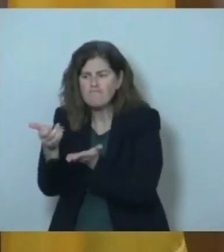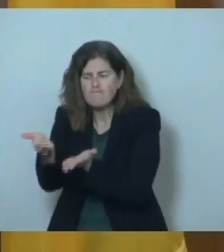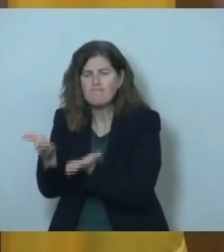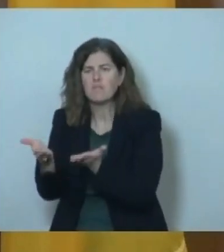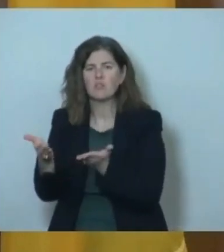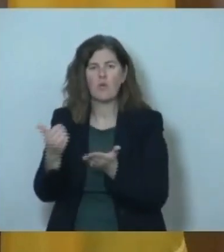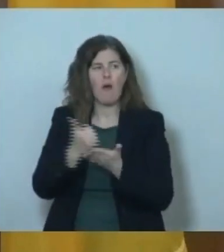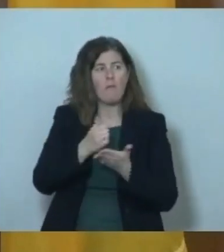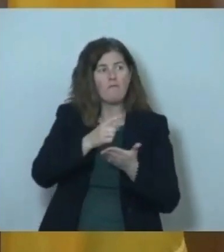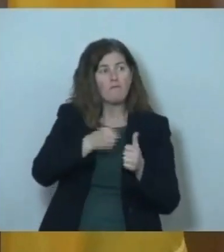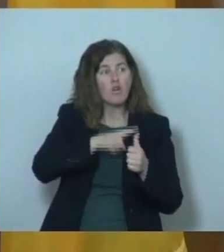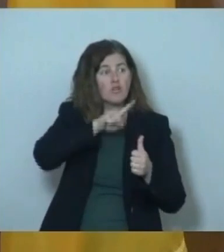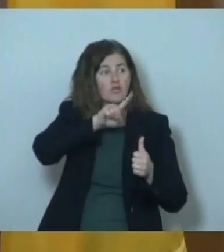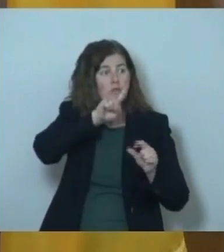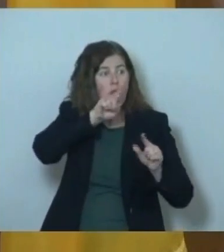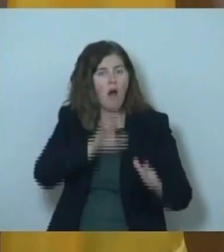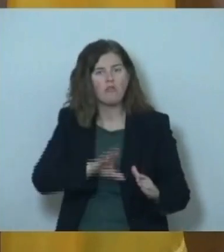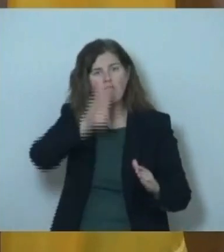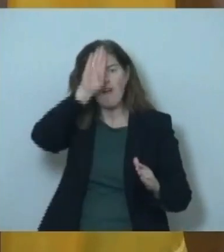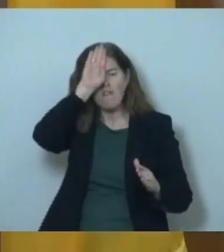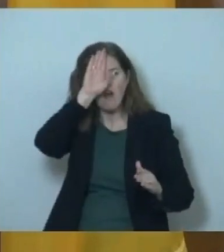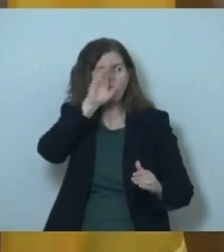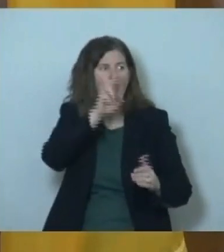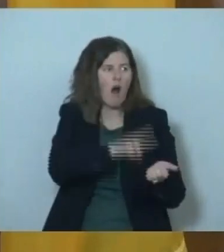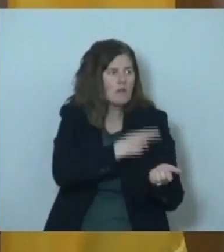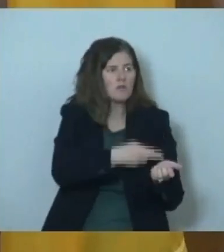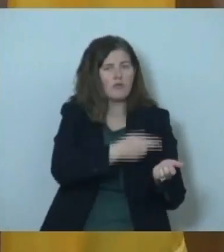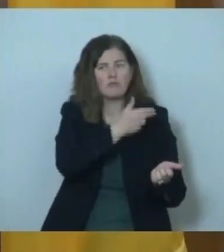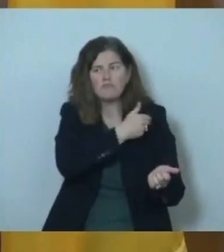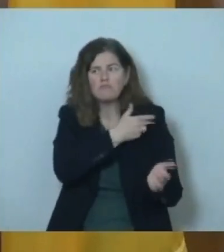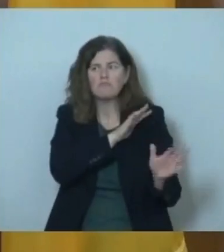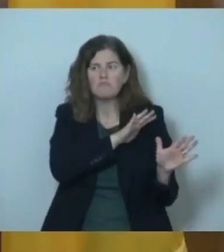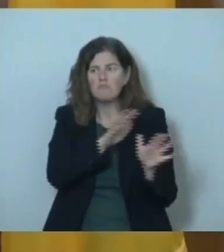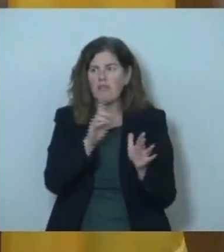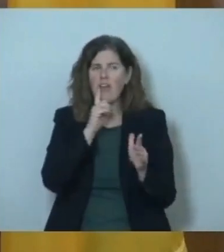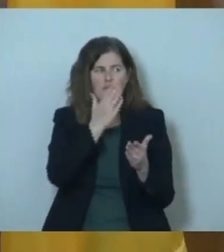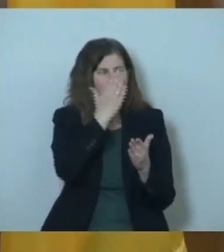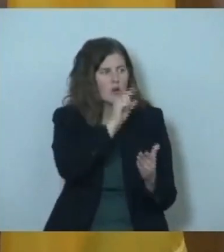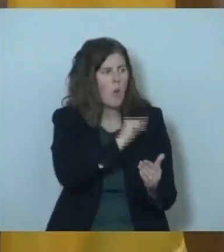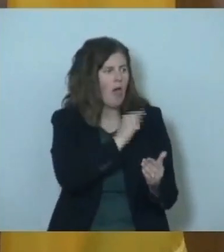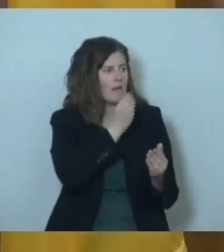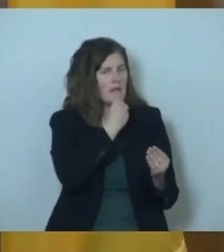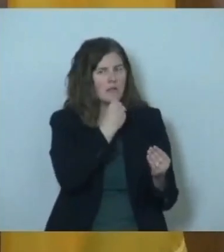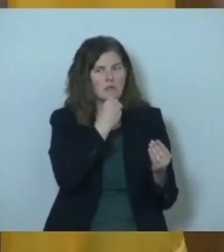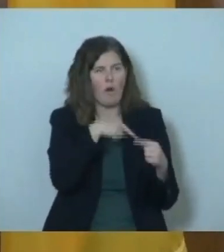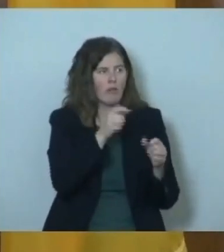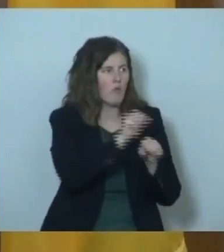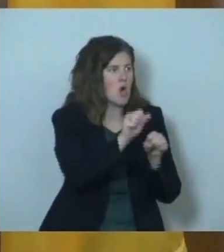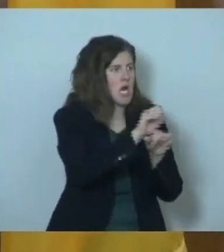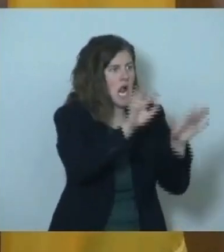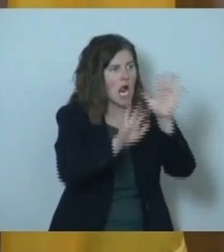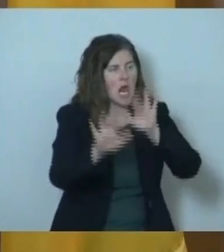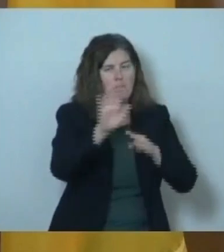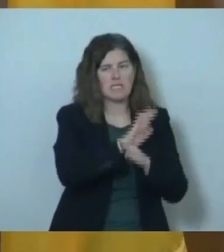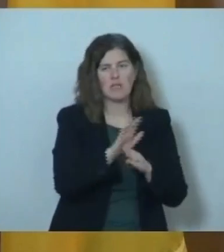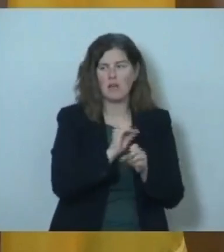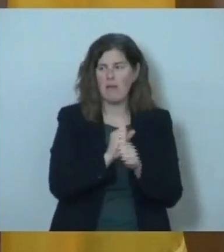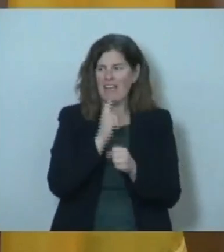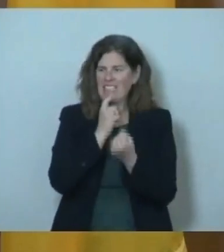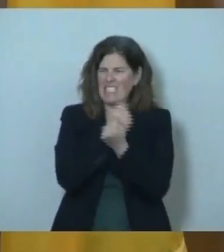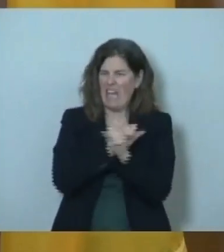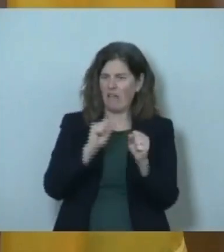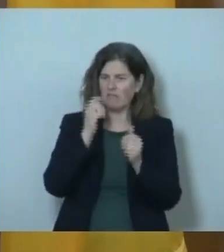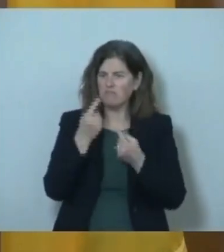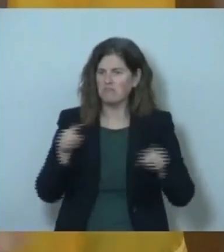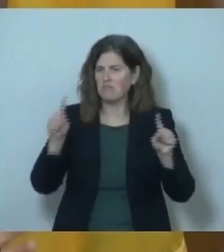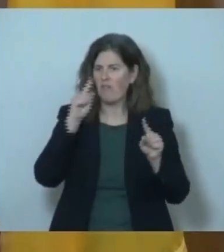first responders make sure that they're getting access to quality meals when they're on the go and at work, and to make that safe and